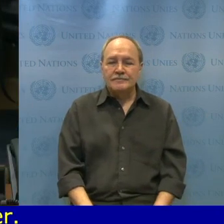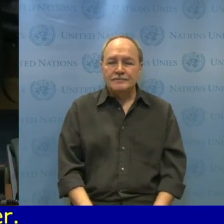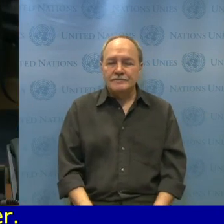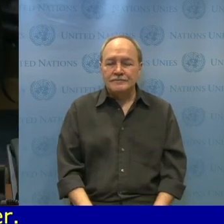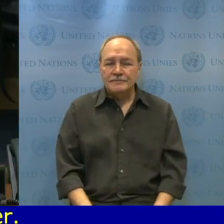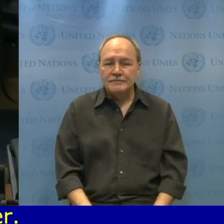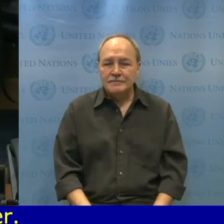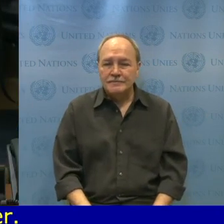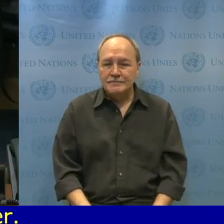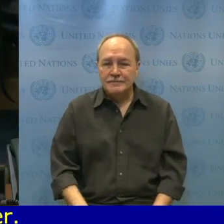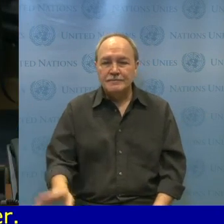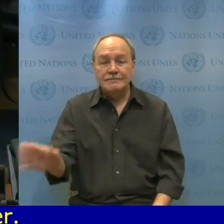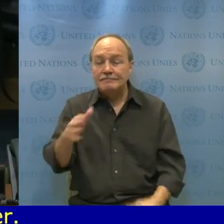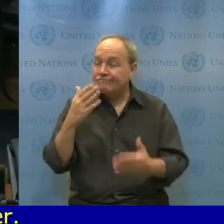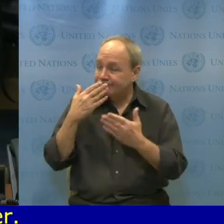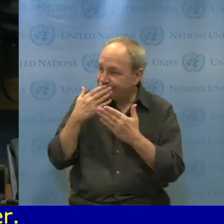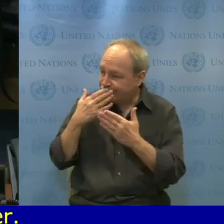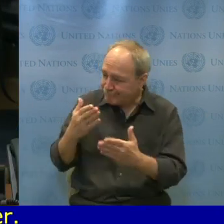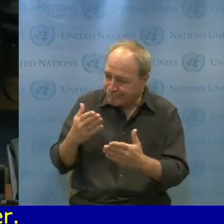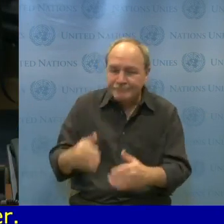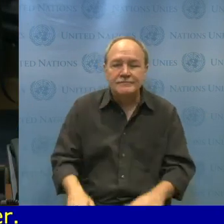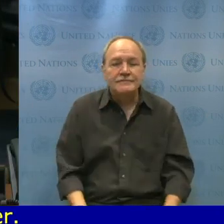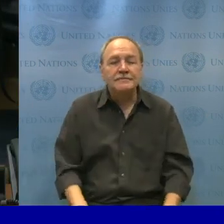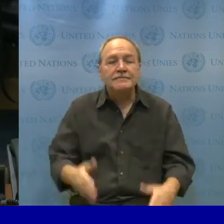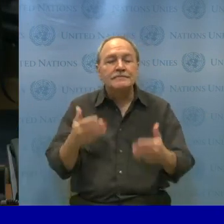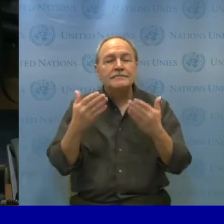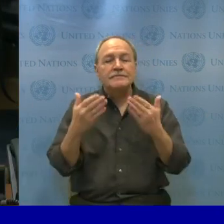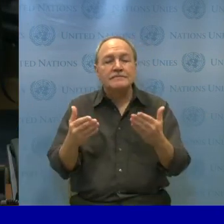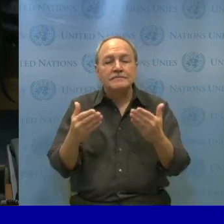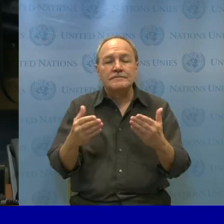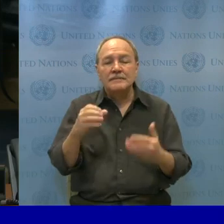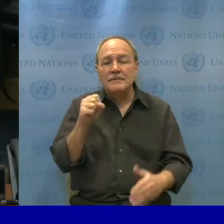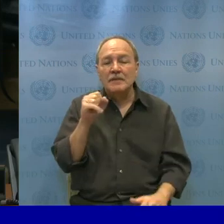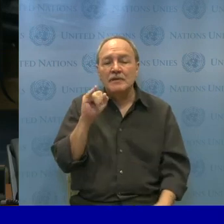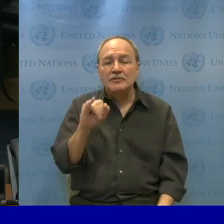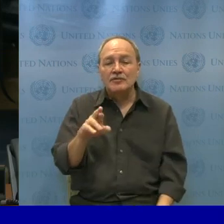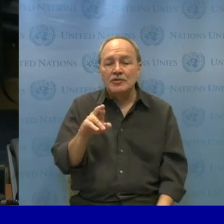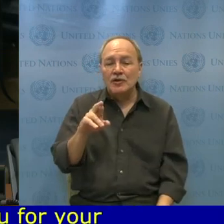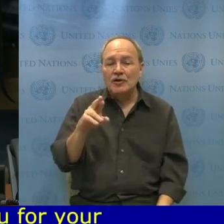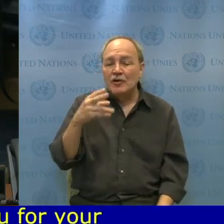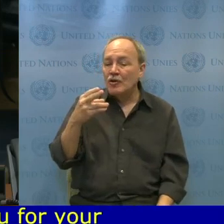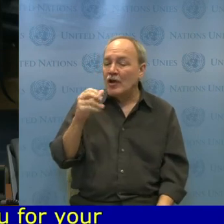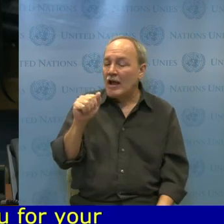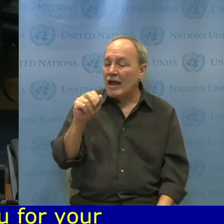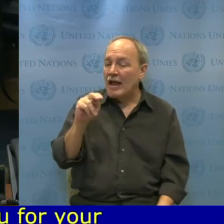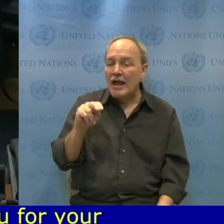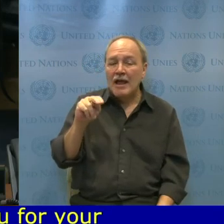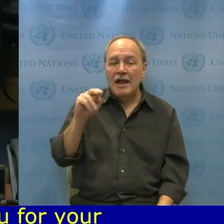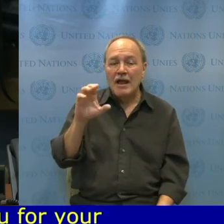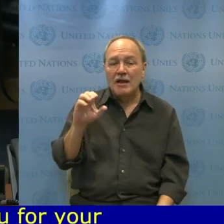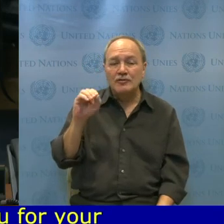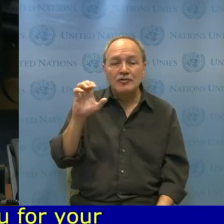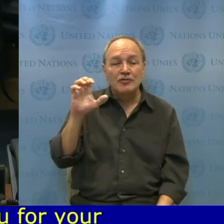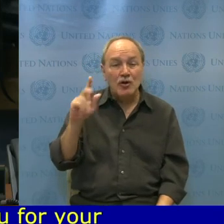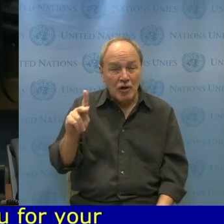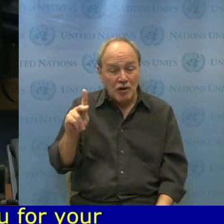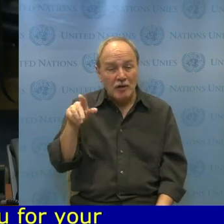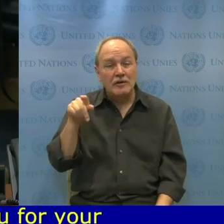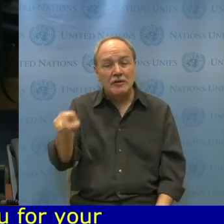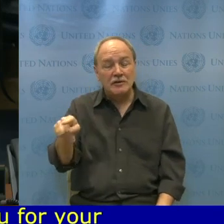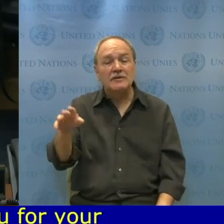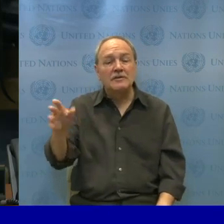Thank you for your intervention. I now ask Mr. David Ole Sankor, Member of Parliament from Kenya, to kindly take the